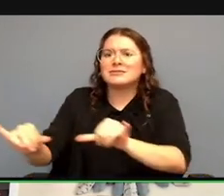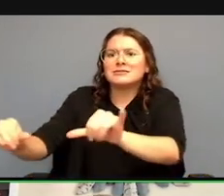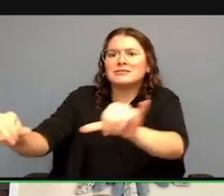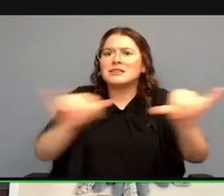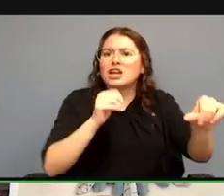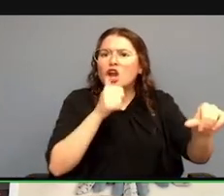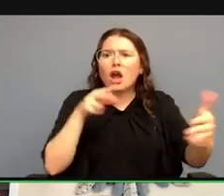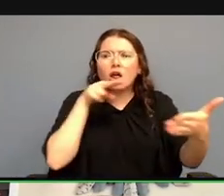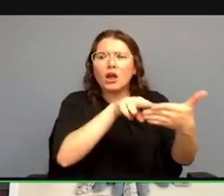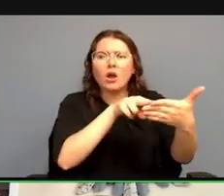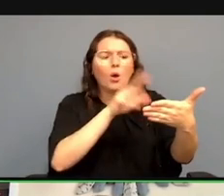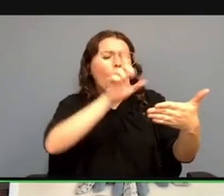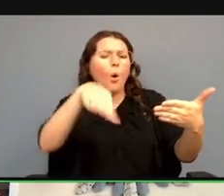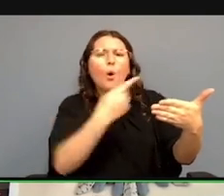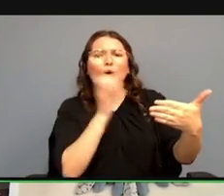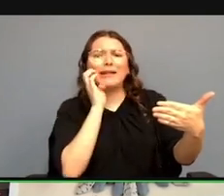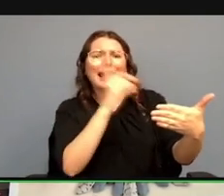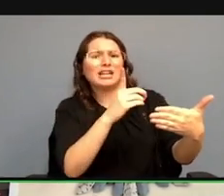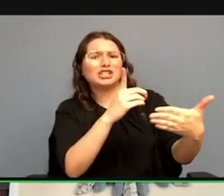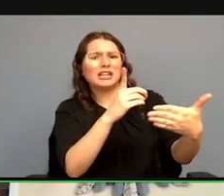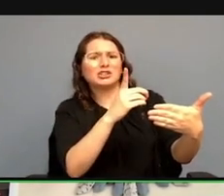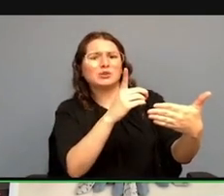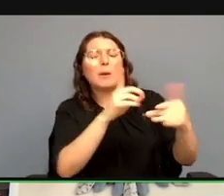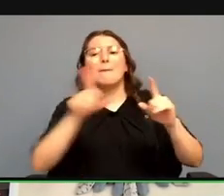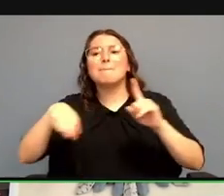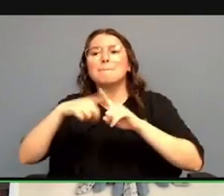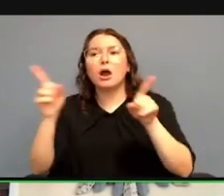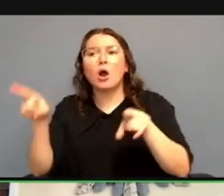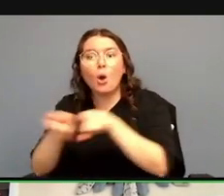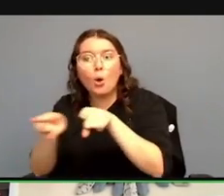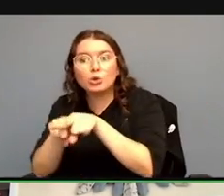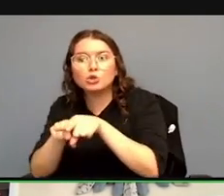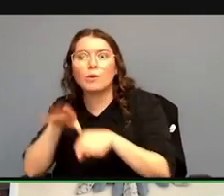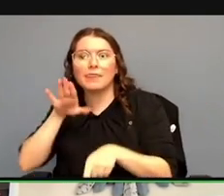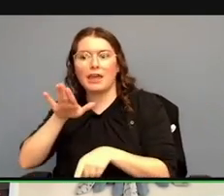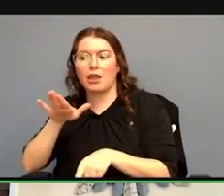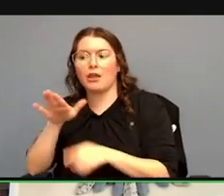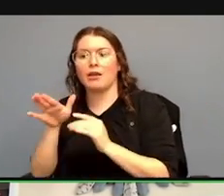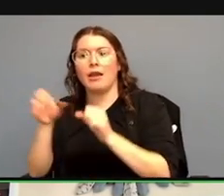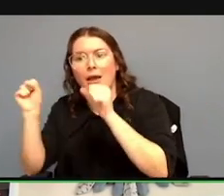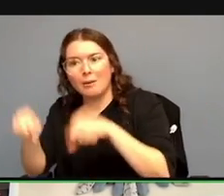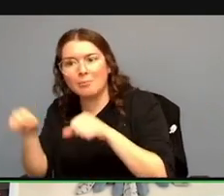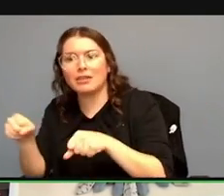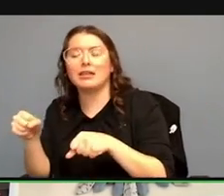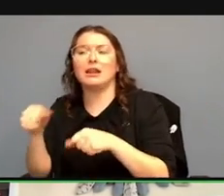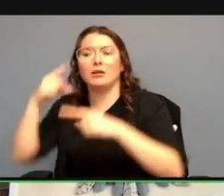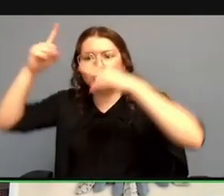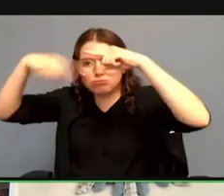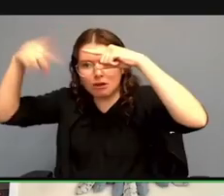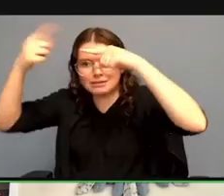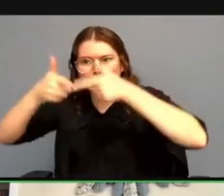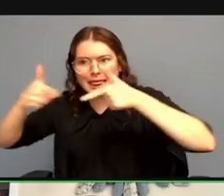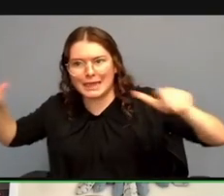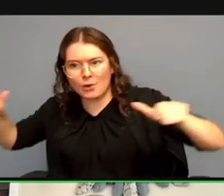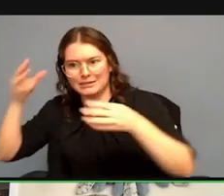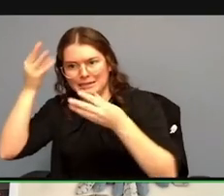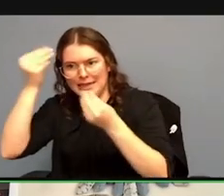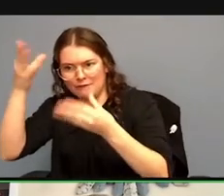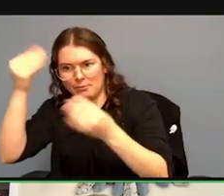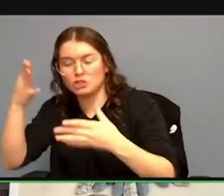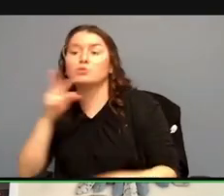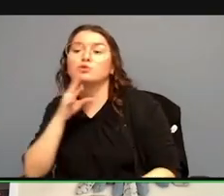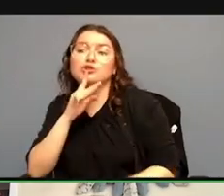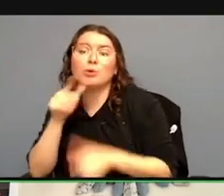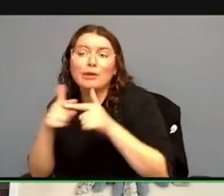the educational impact, but also the ability to process linguistic information, so spoken